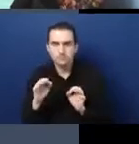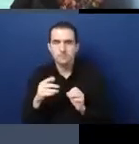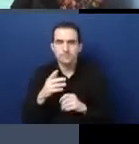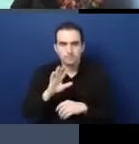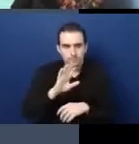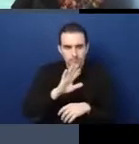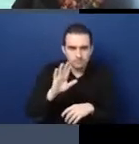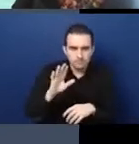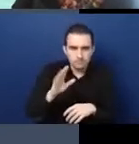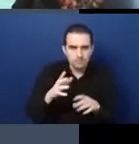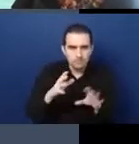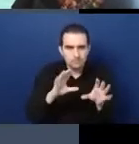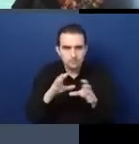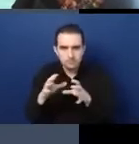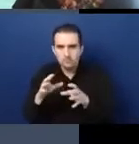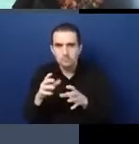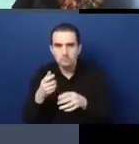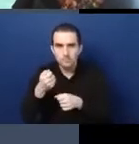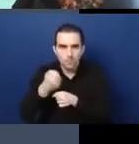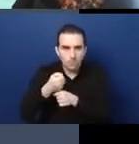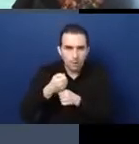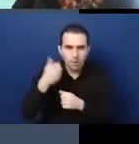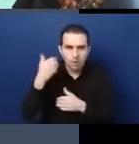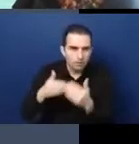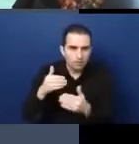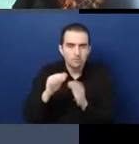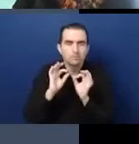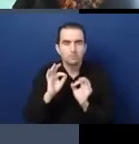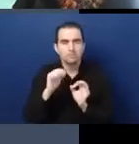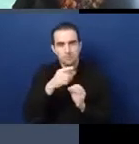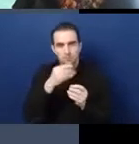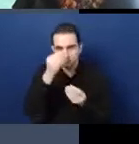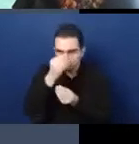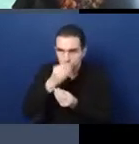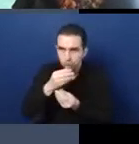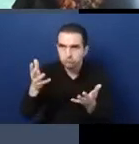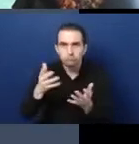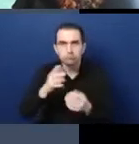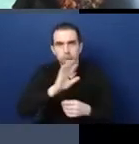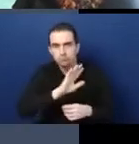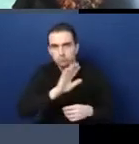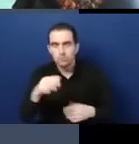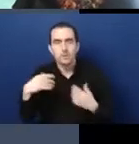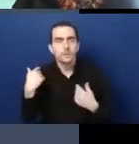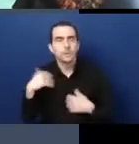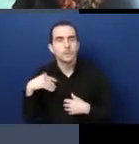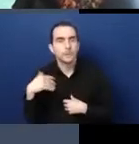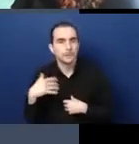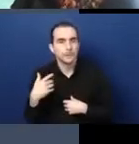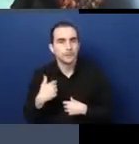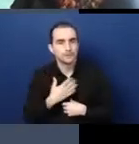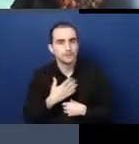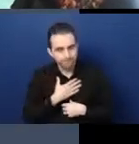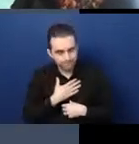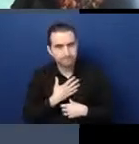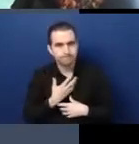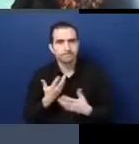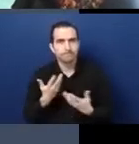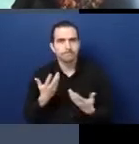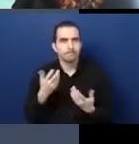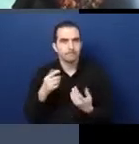with us some very real challenges around budgeting, and then the mindset in